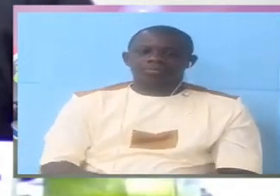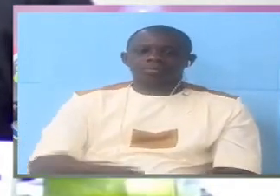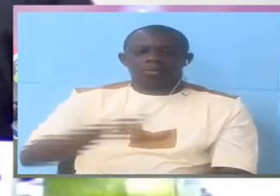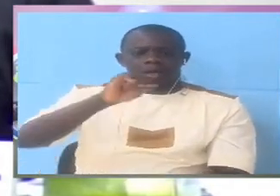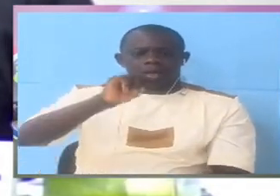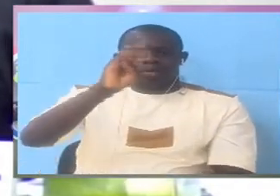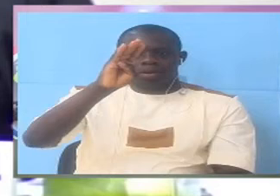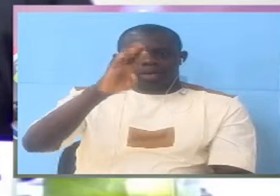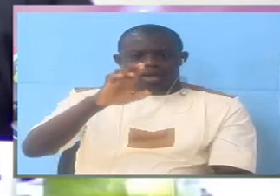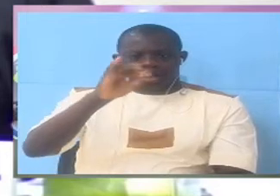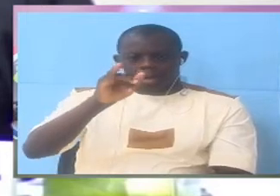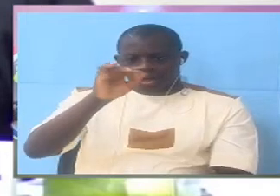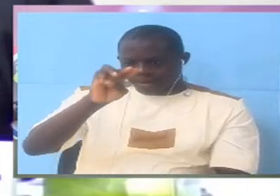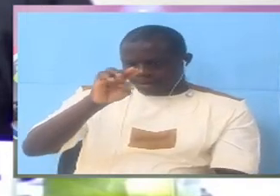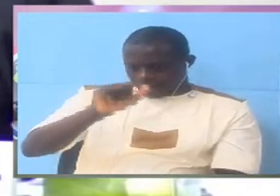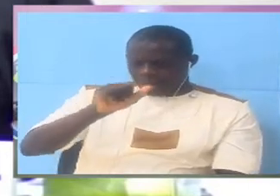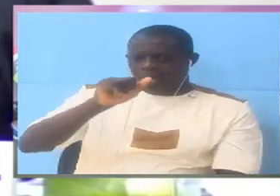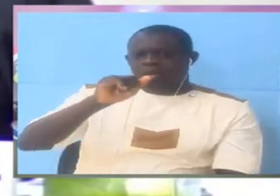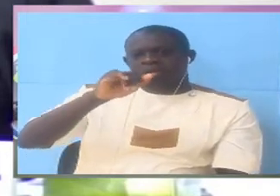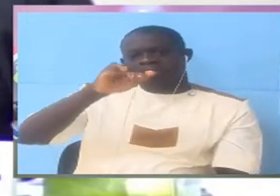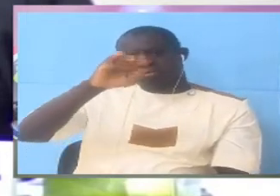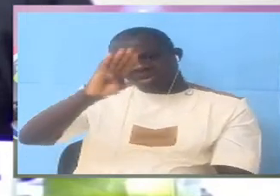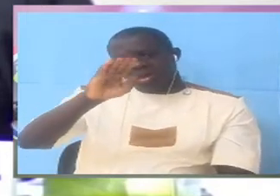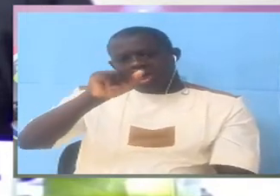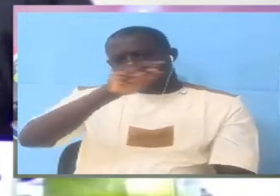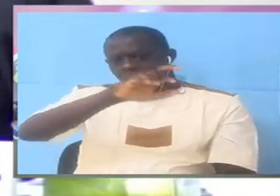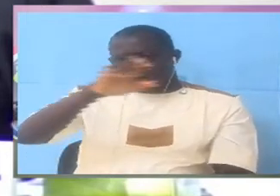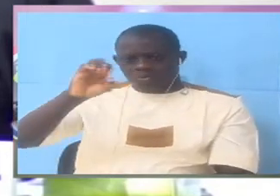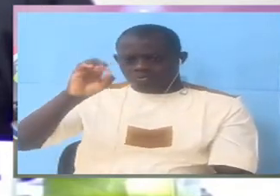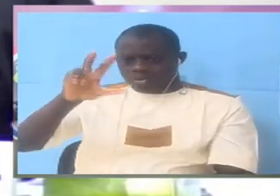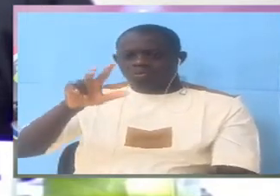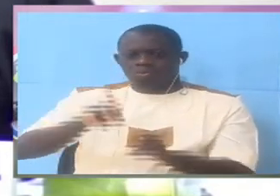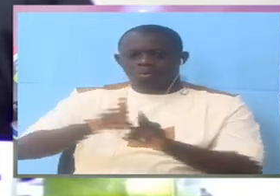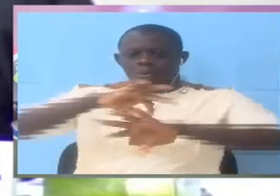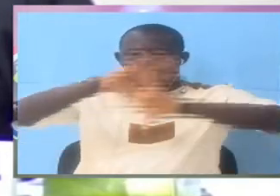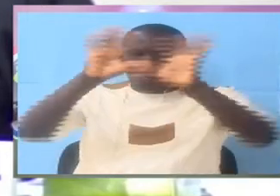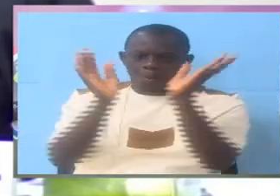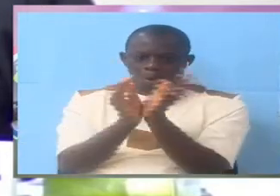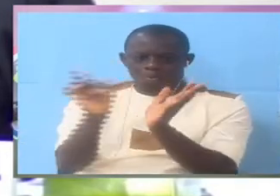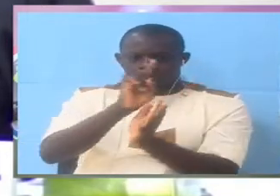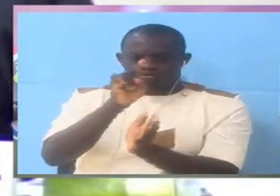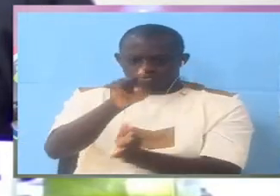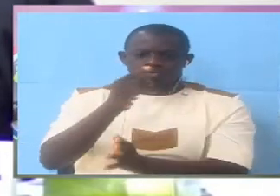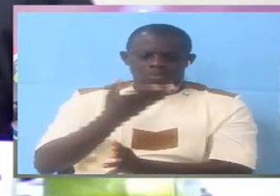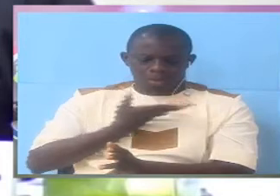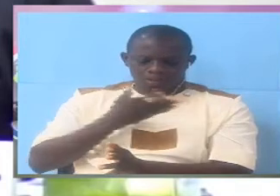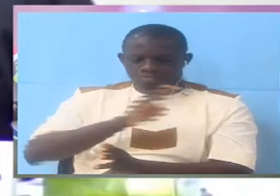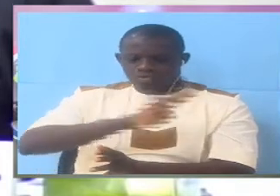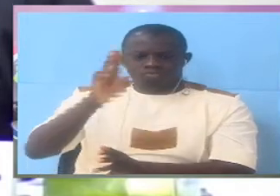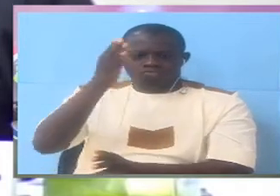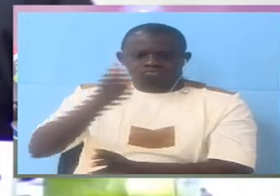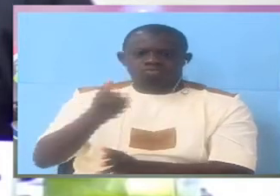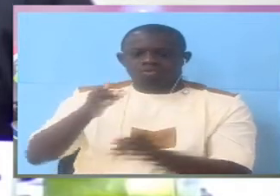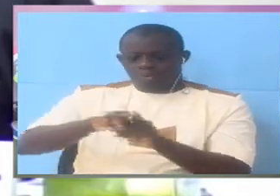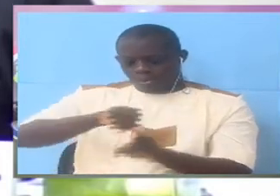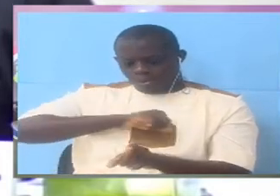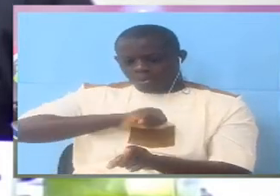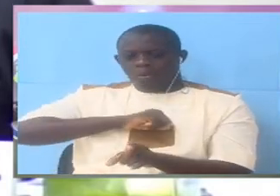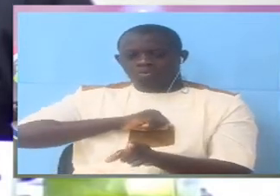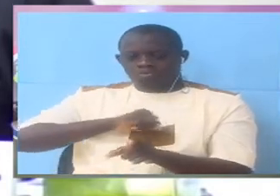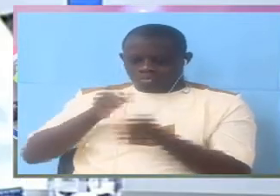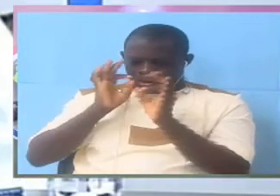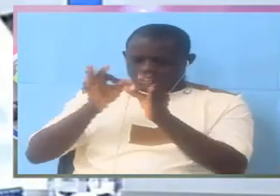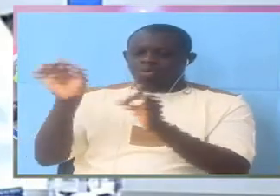Ibrahim Barrow also. Ibrahim Barrow fana. All you have is it's not true. This is their testimony.